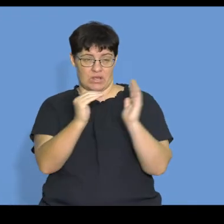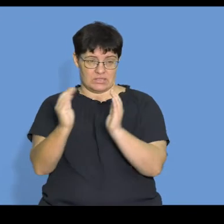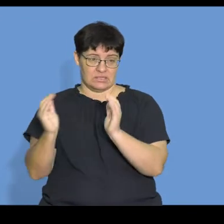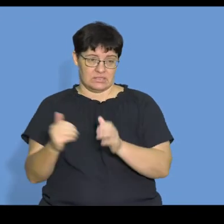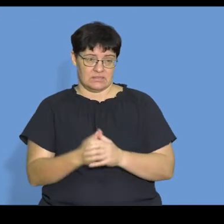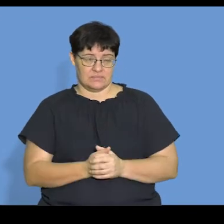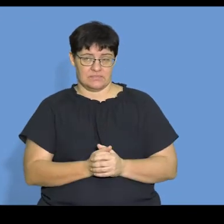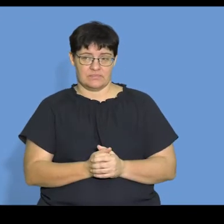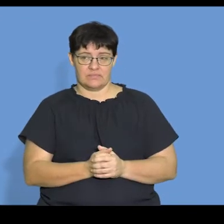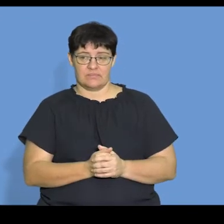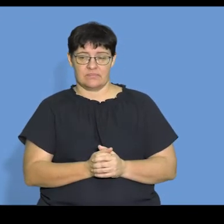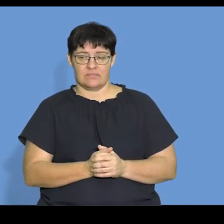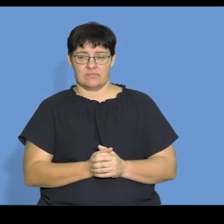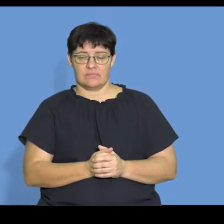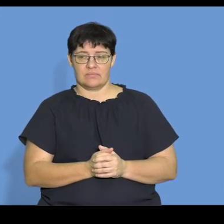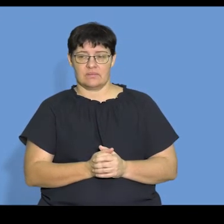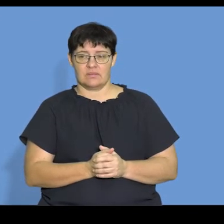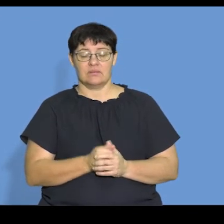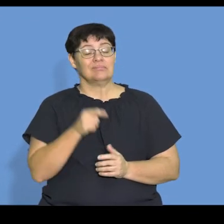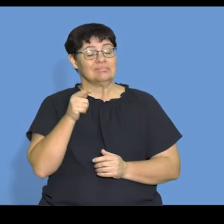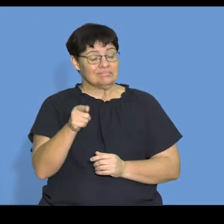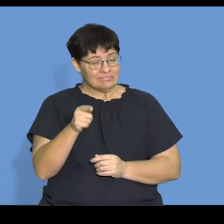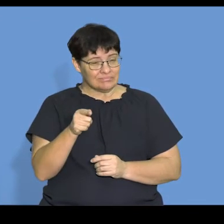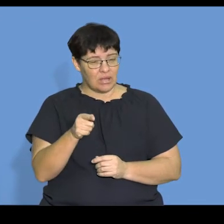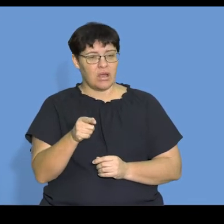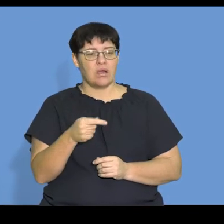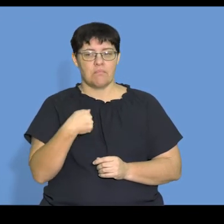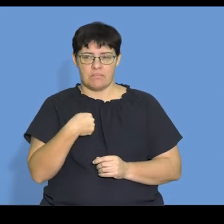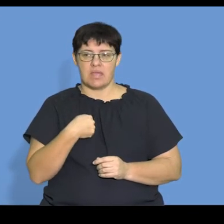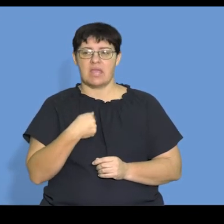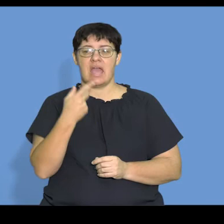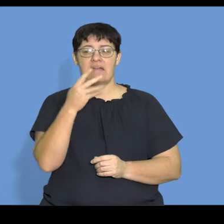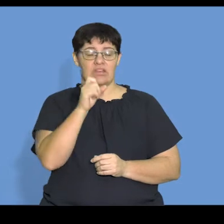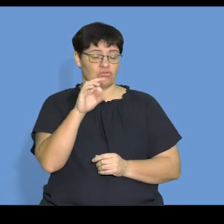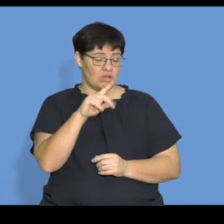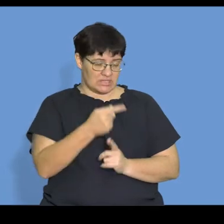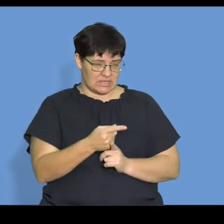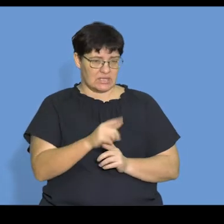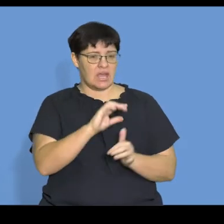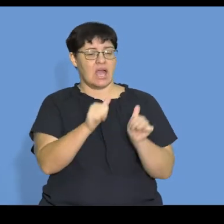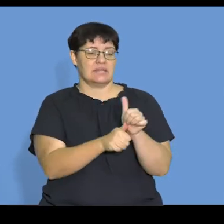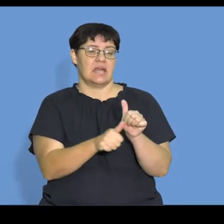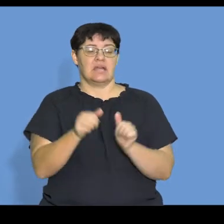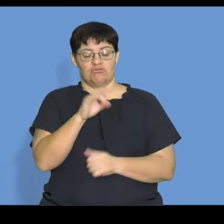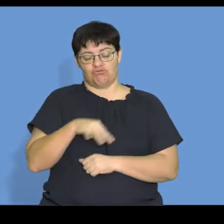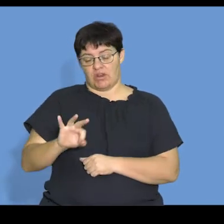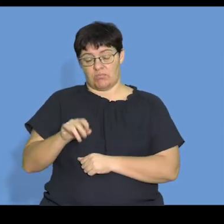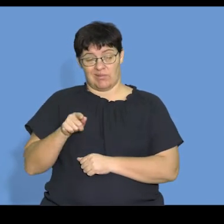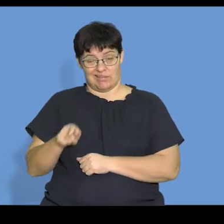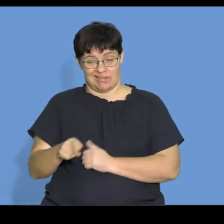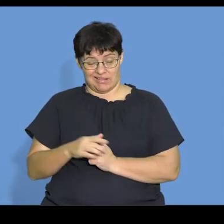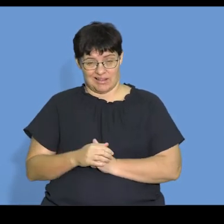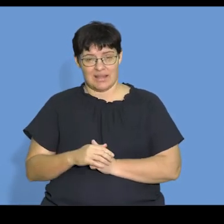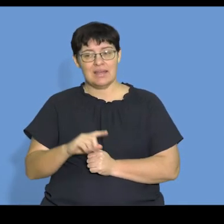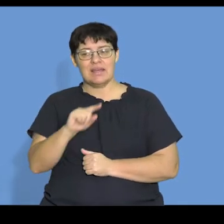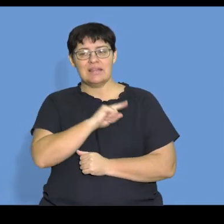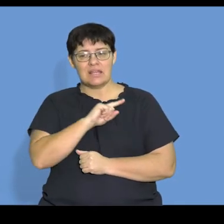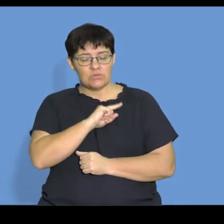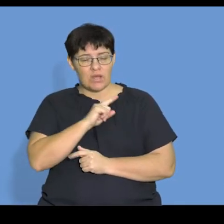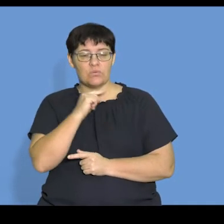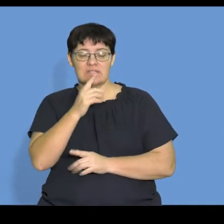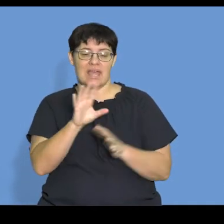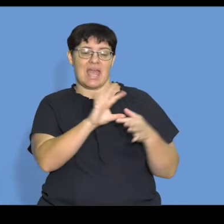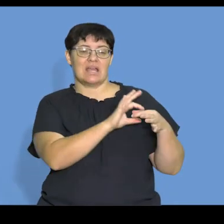And this is one type, again, of factorizing under a trinomial. That's why I'm talking about the